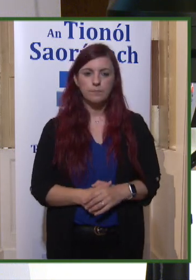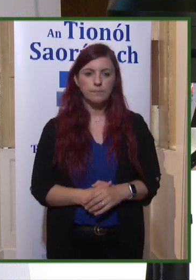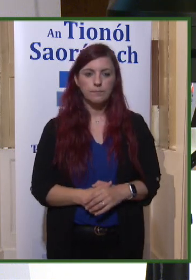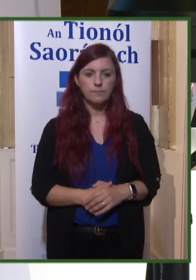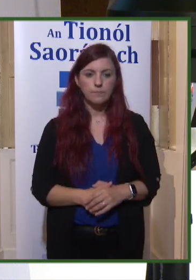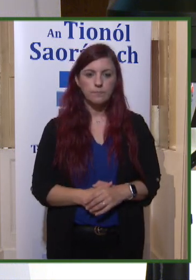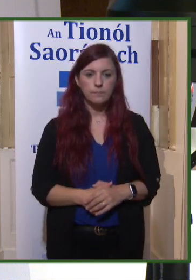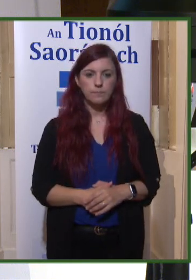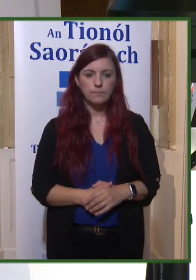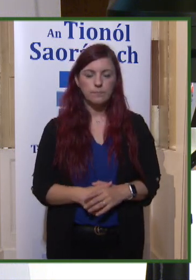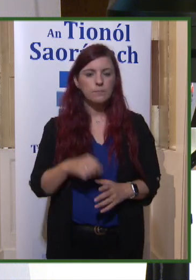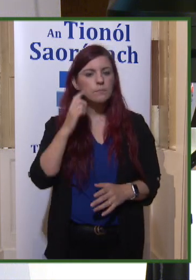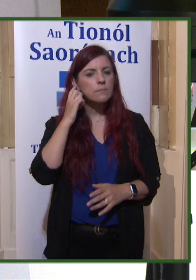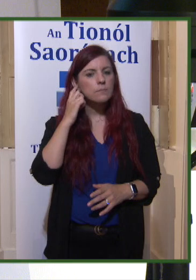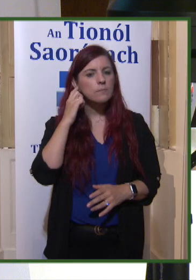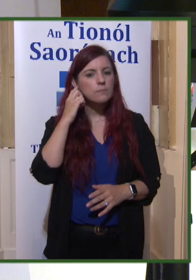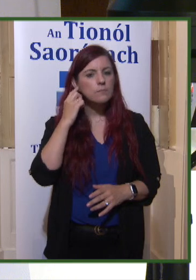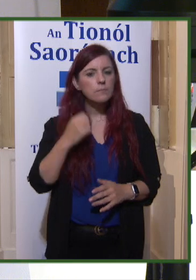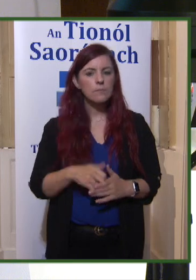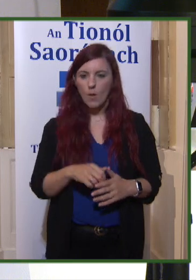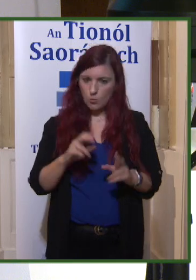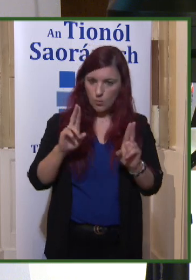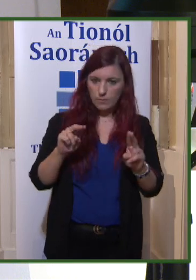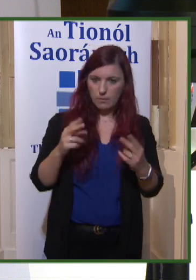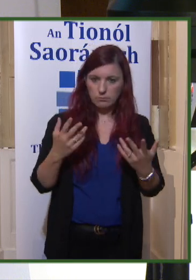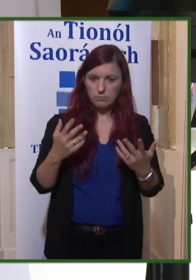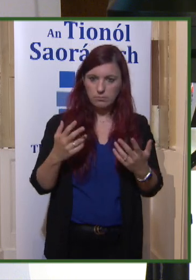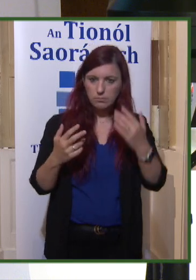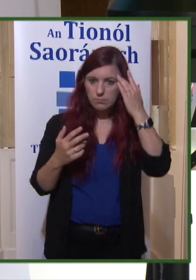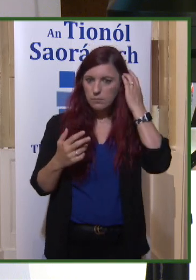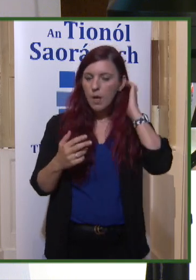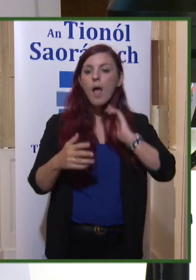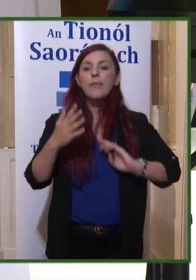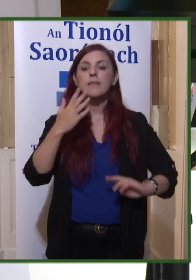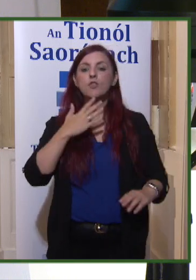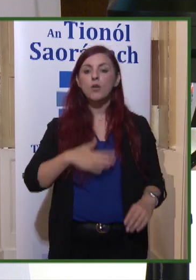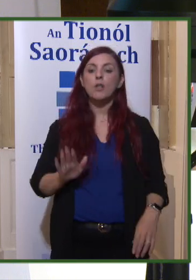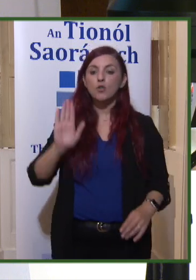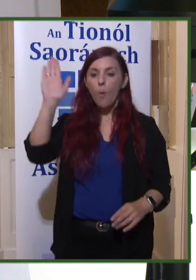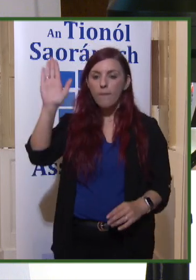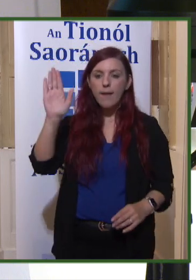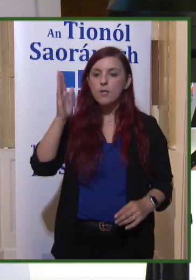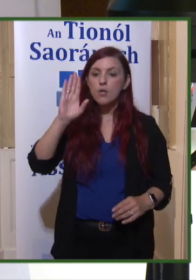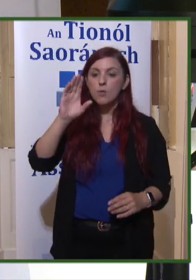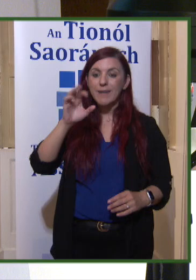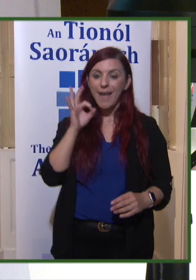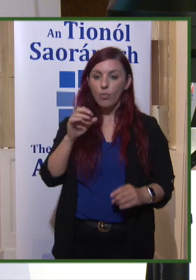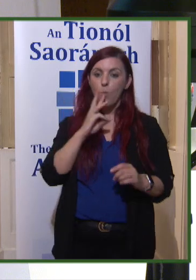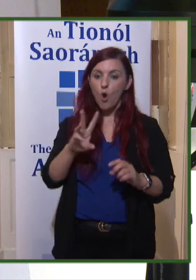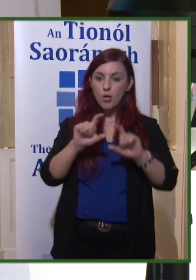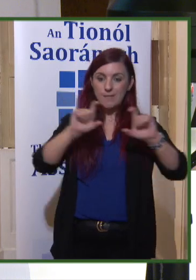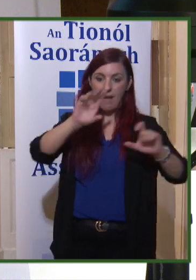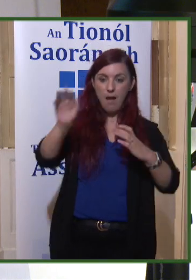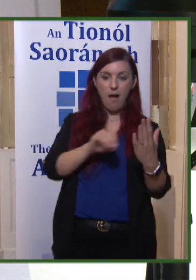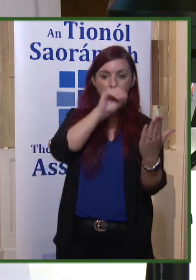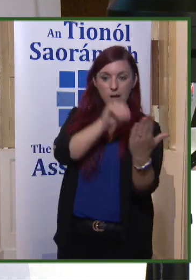Yeah. Yes, of course. Yeah. Same principle. Are you suggesting we show of hands for those who abstain? Is it? Is that to capture the data? Yeah.